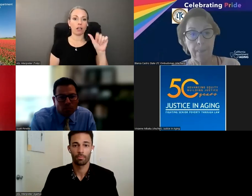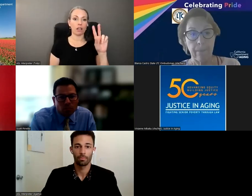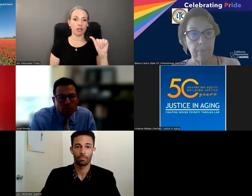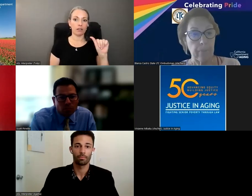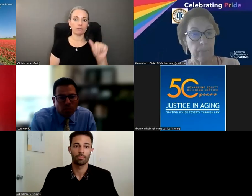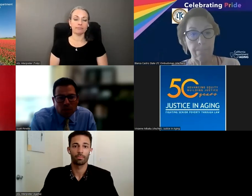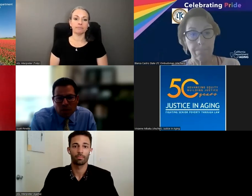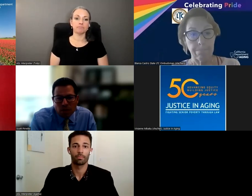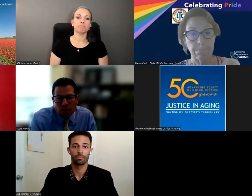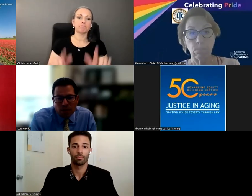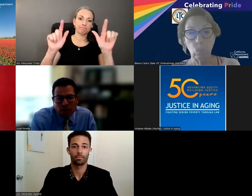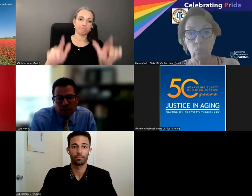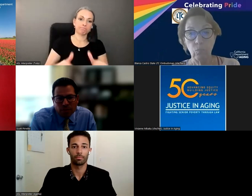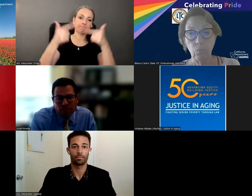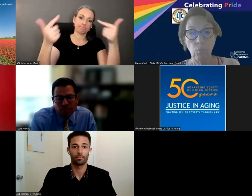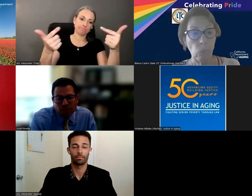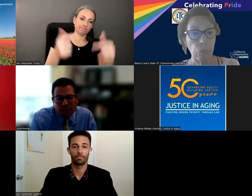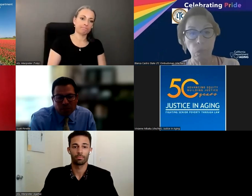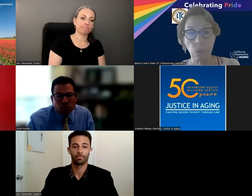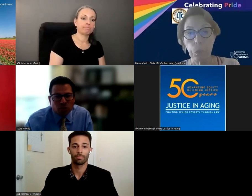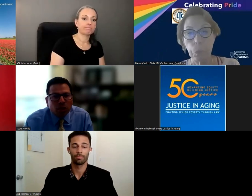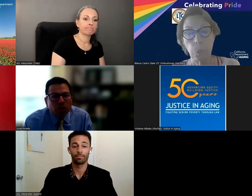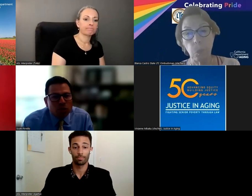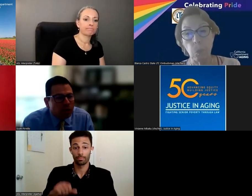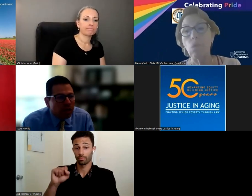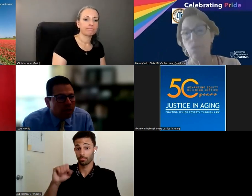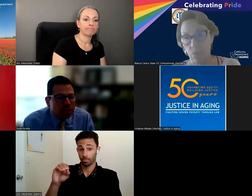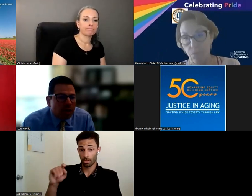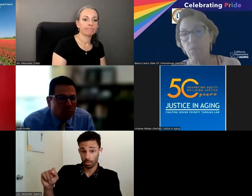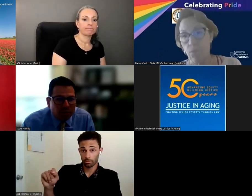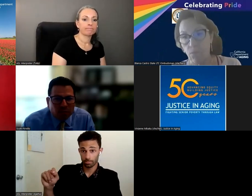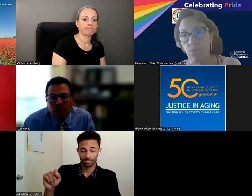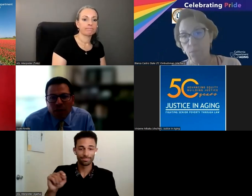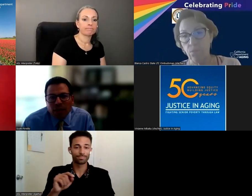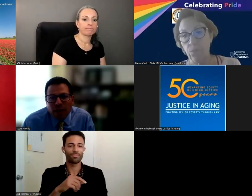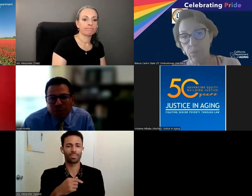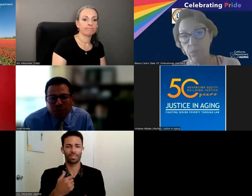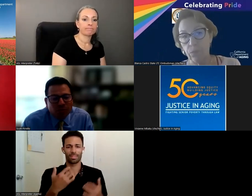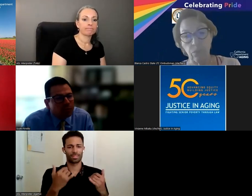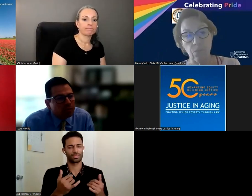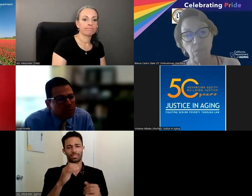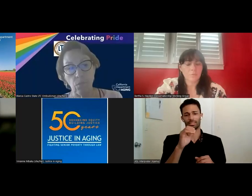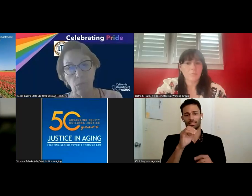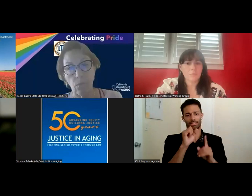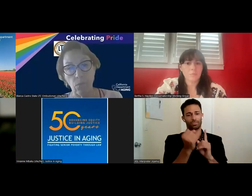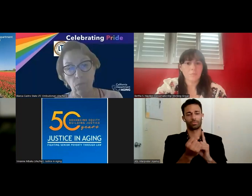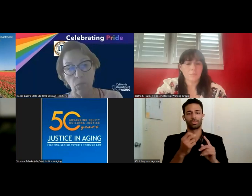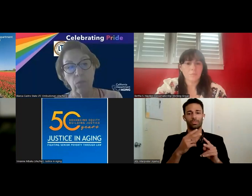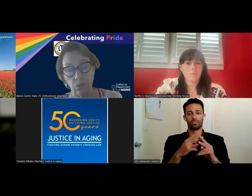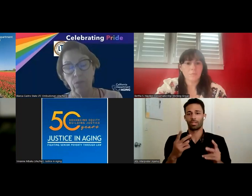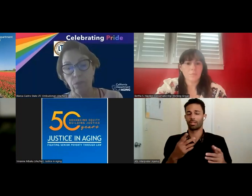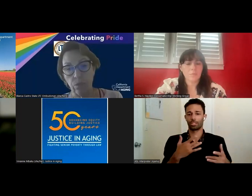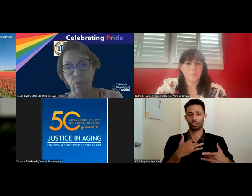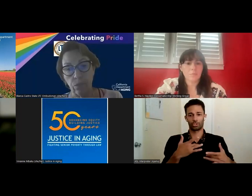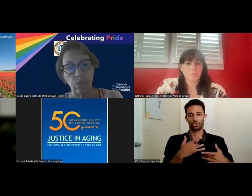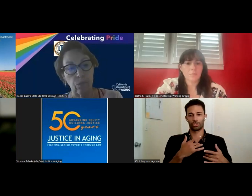Scott? Yeah. These cases are so concerning. Anytime we have an allegation of, of sexual abuse in a